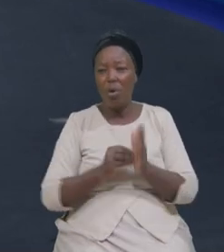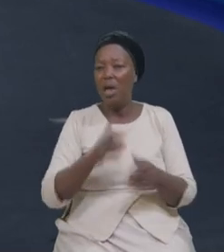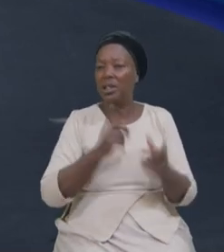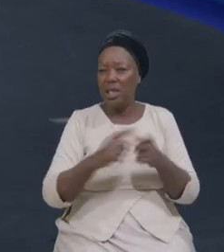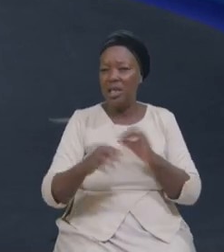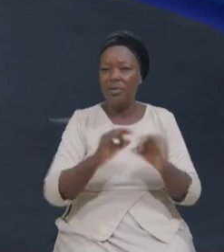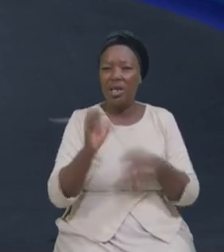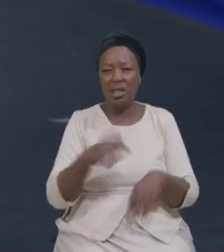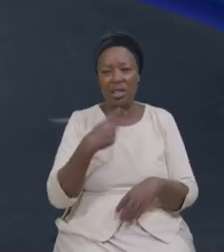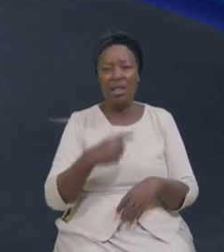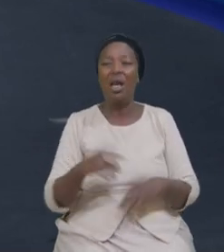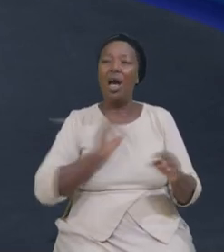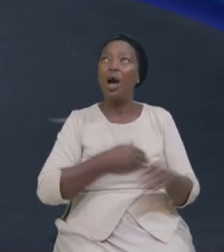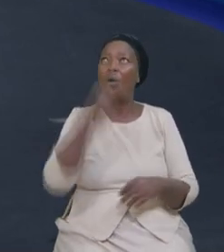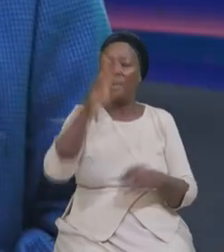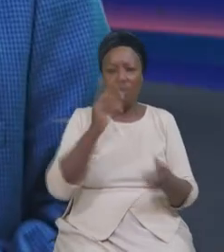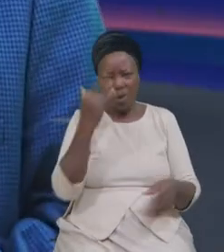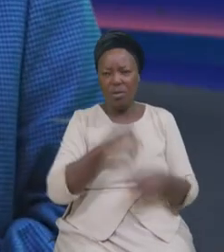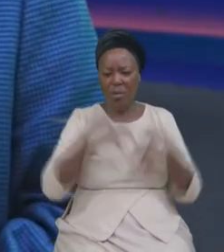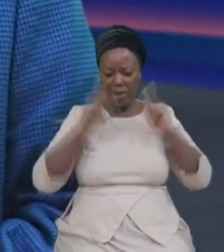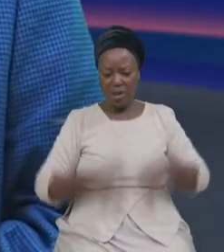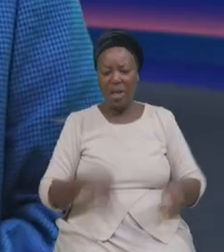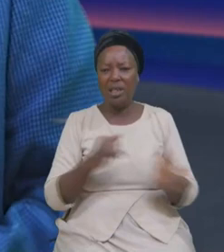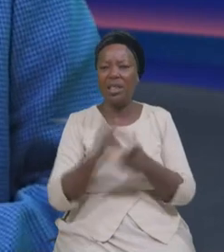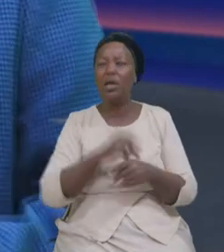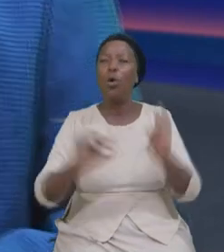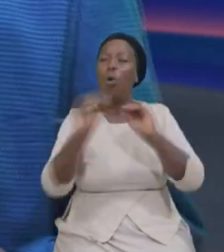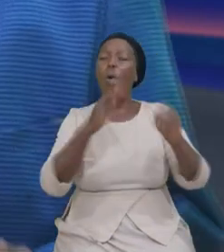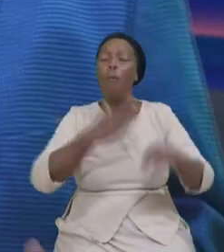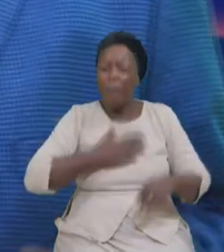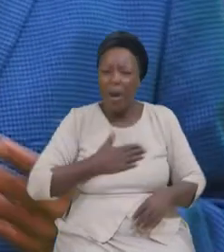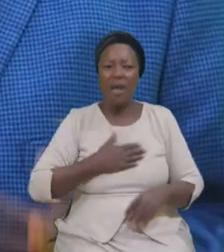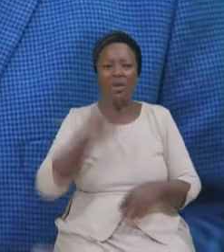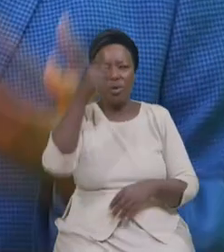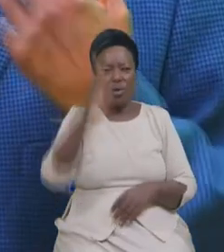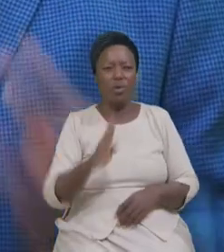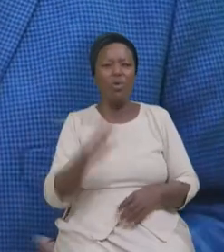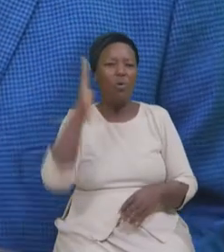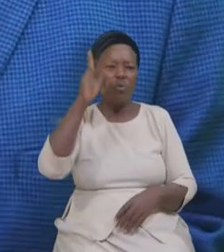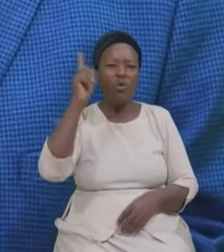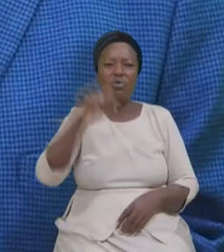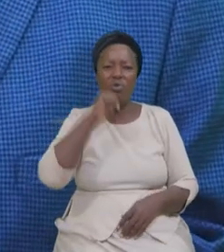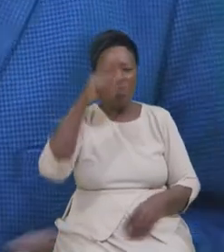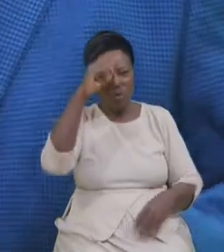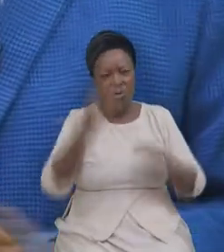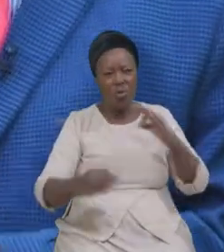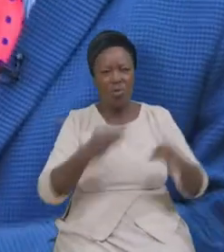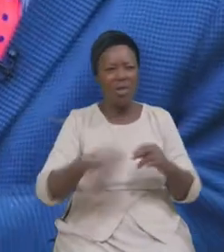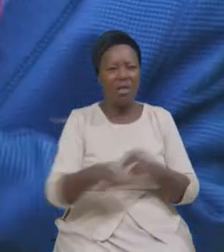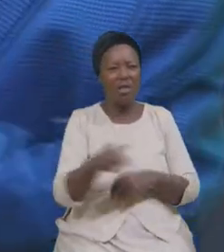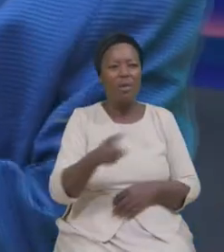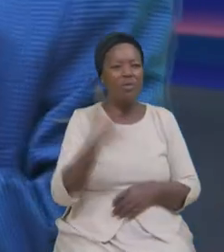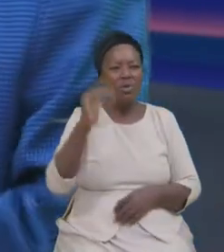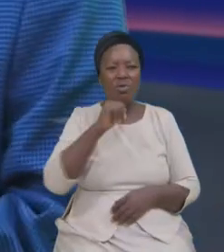oh, our God, why don't you personalize that? Oh, my God, wilt thou not judge them? Wilt thou